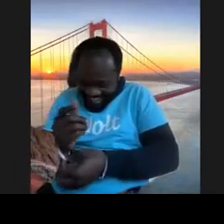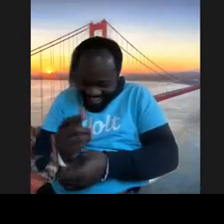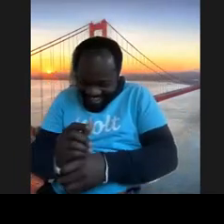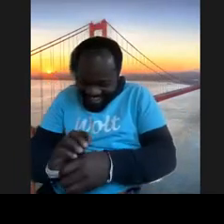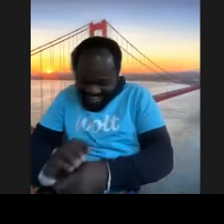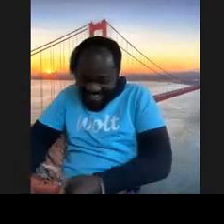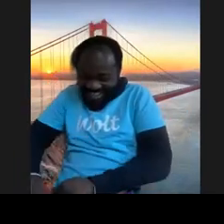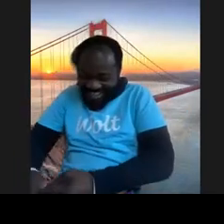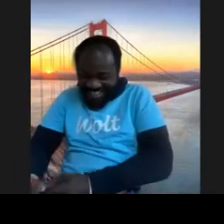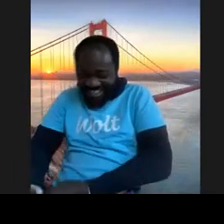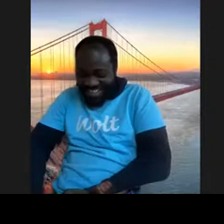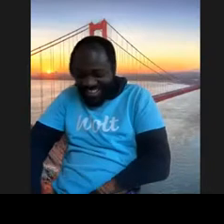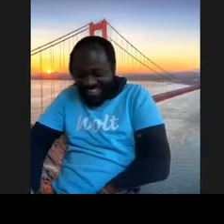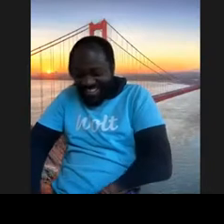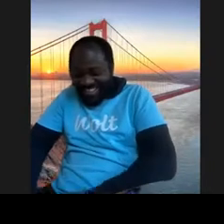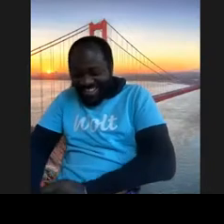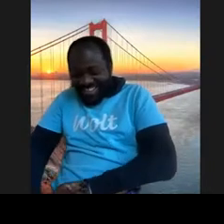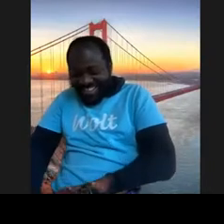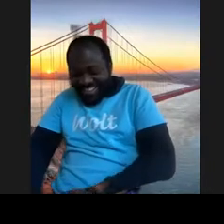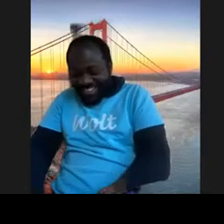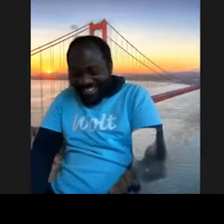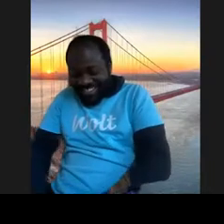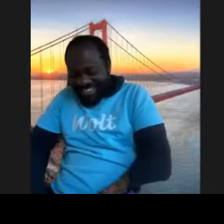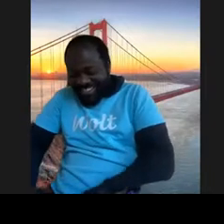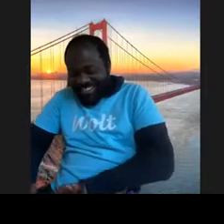Okay. Oh, how cool. Small world. Yeah. That.